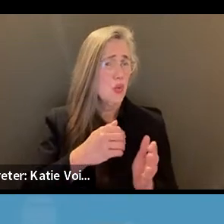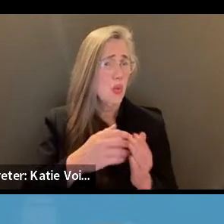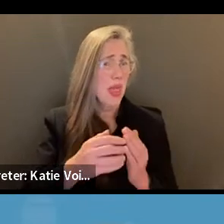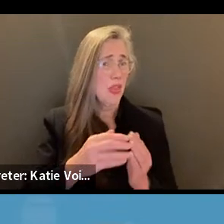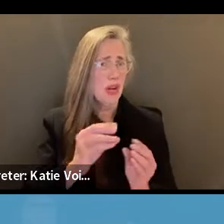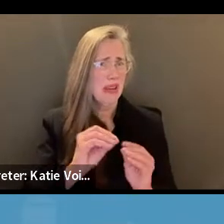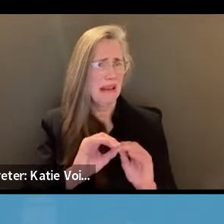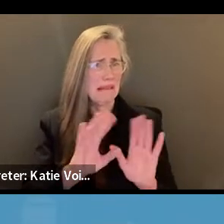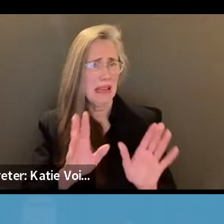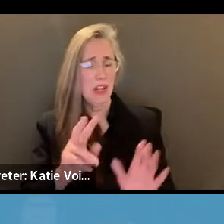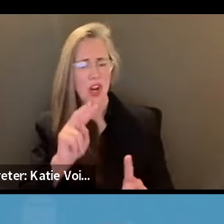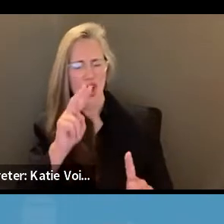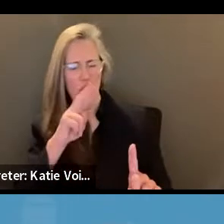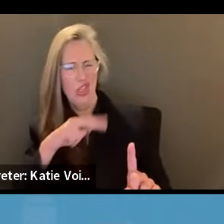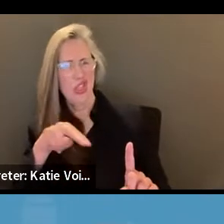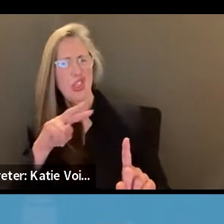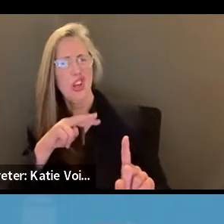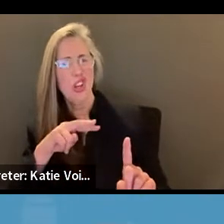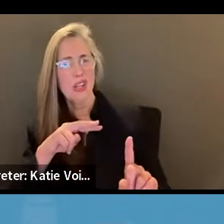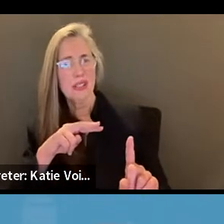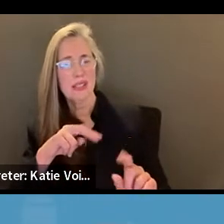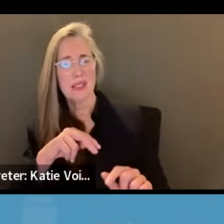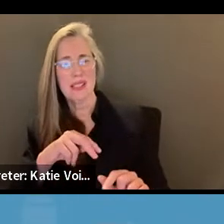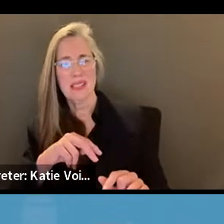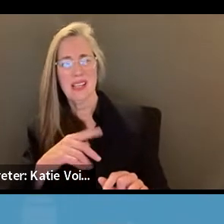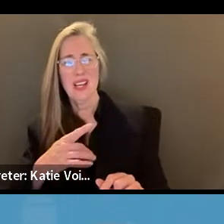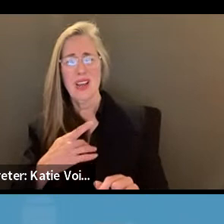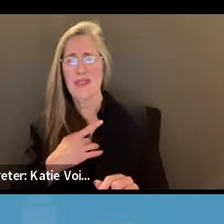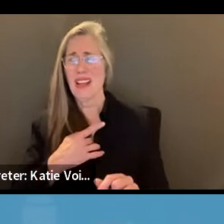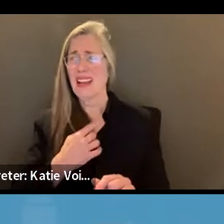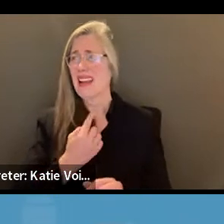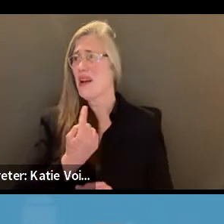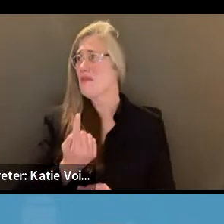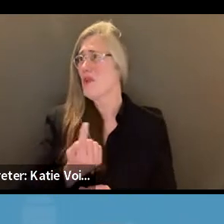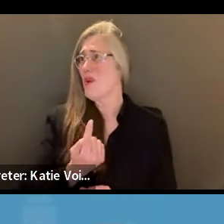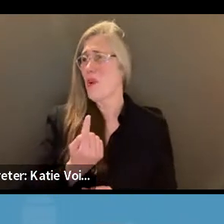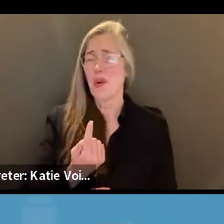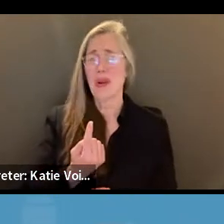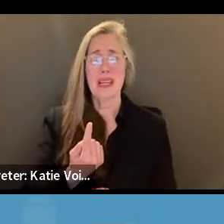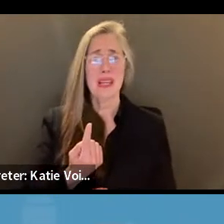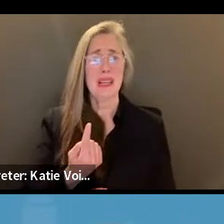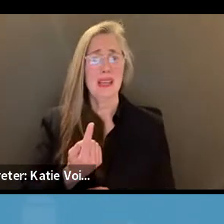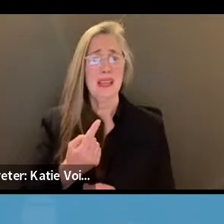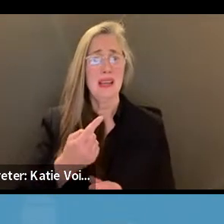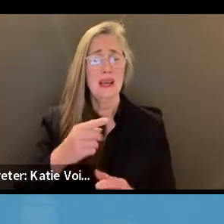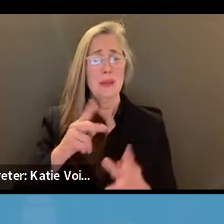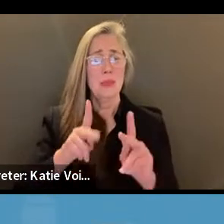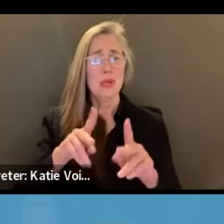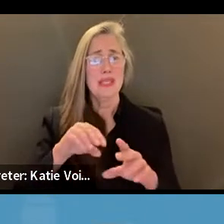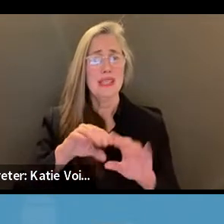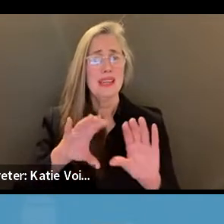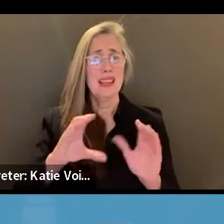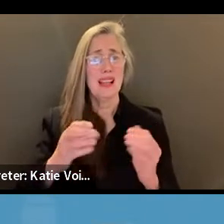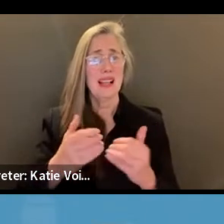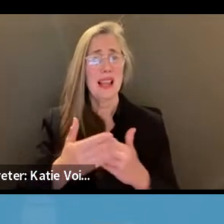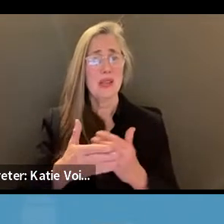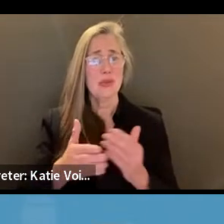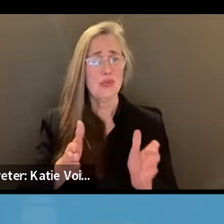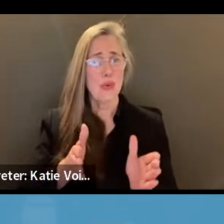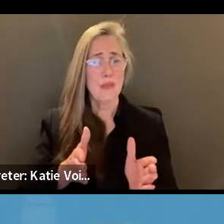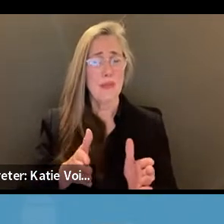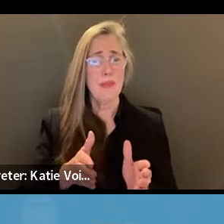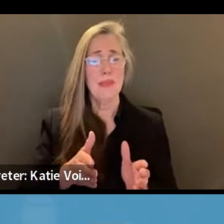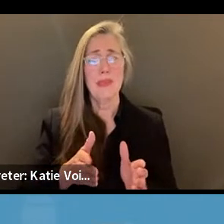looks, feeling like I'm the only, like they're the only ones in the classroom, and then